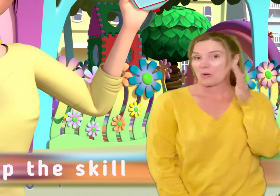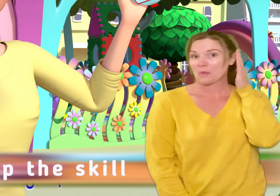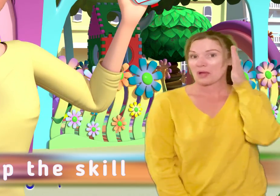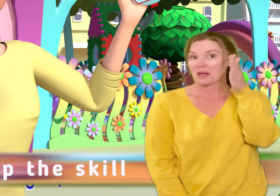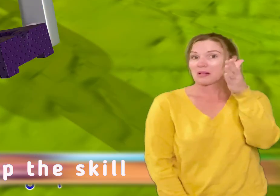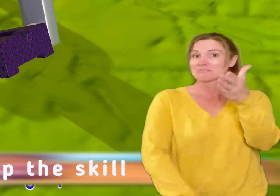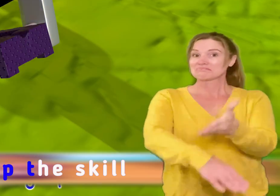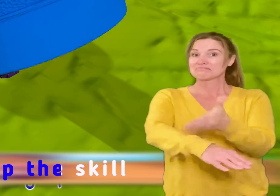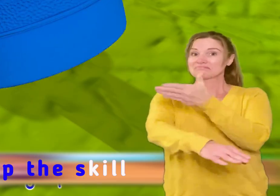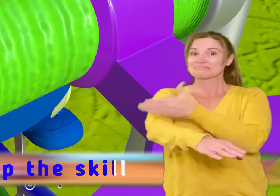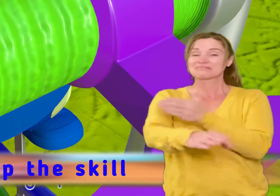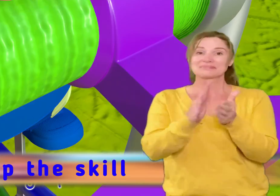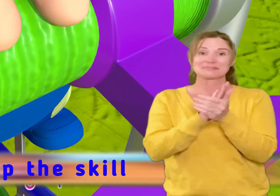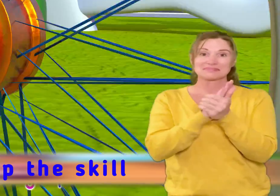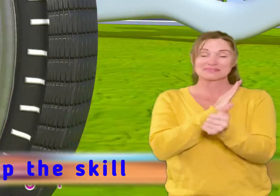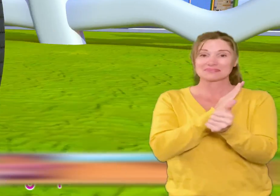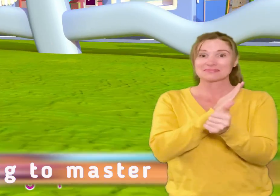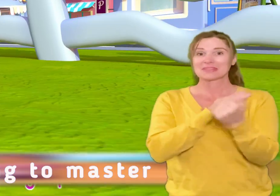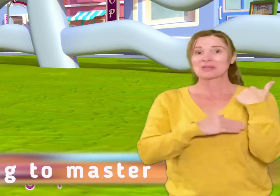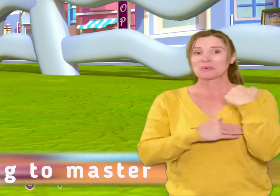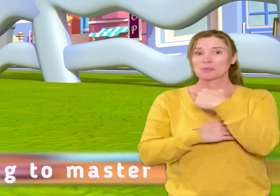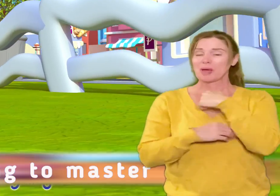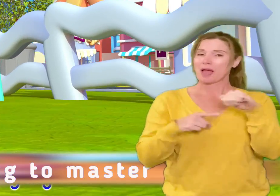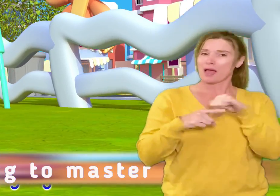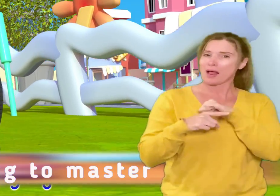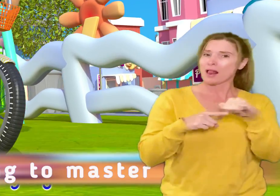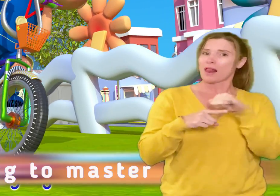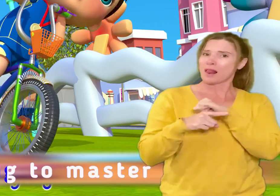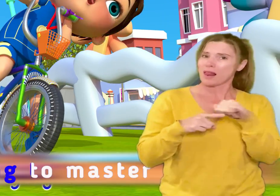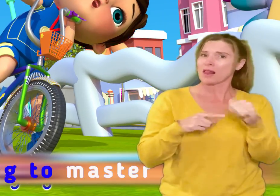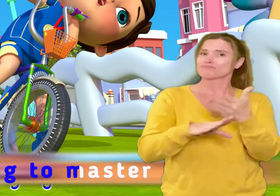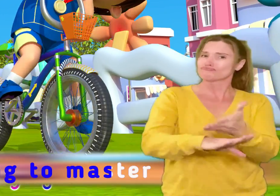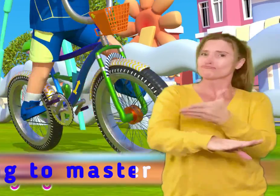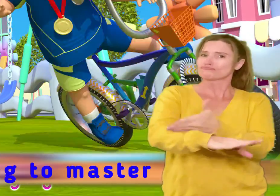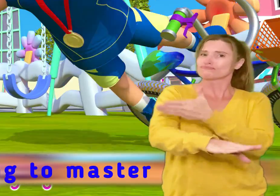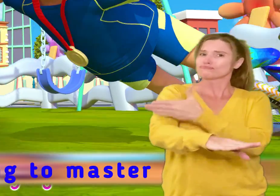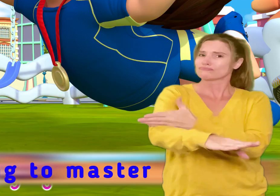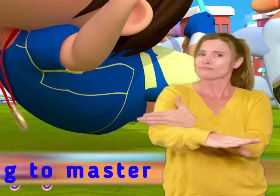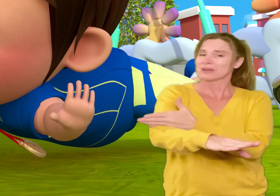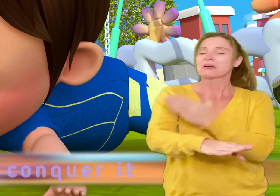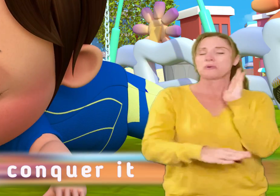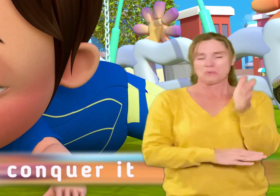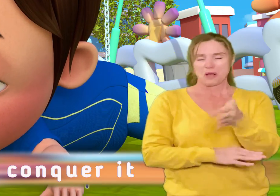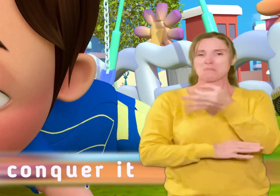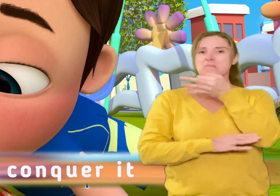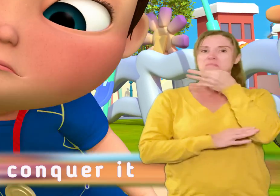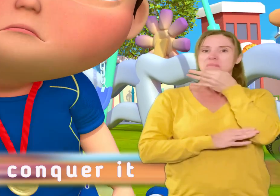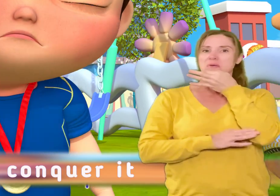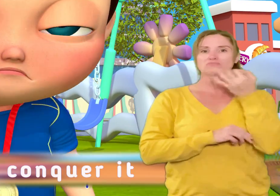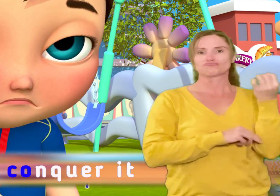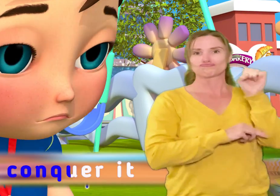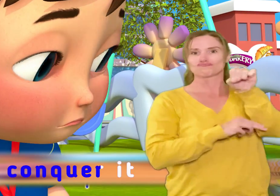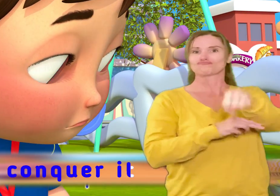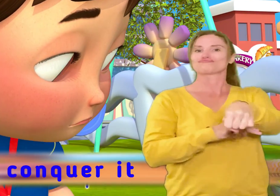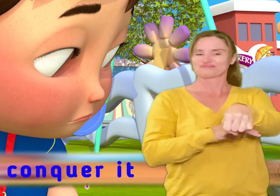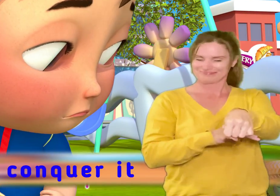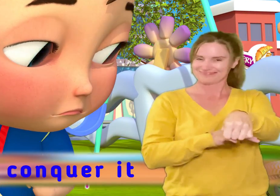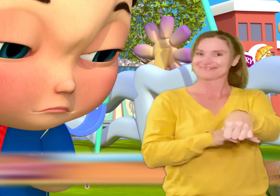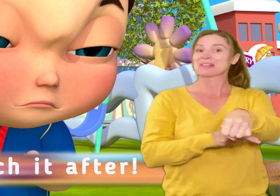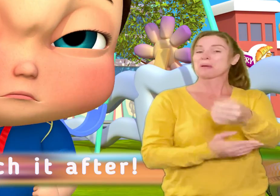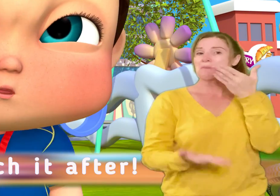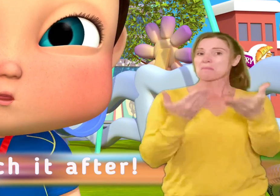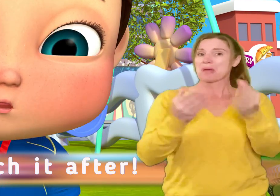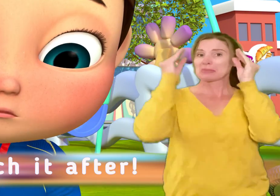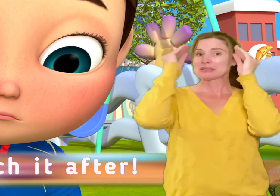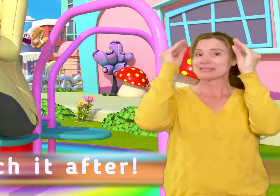tomorrow will bring up the skill we've been trying to master we'll Master it and Conquer